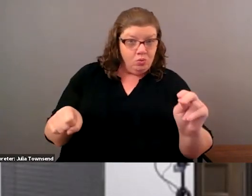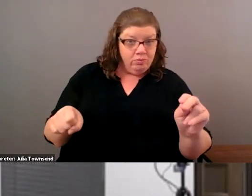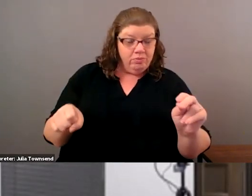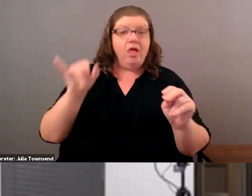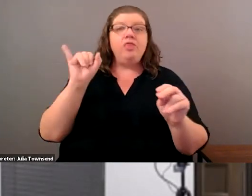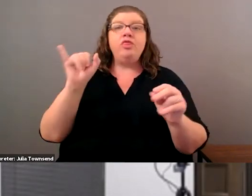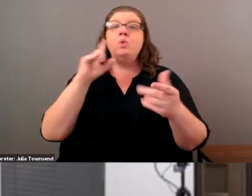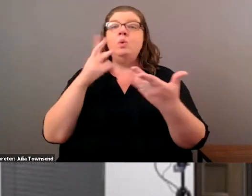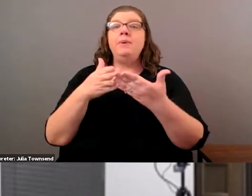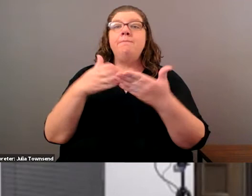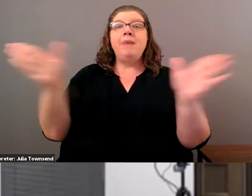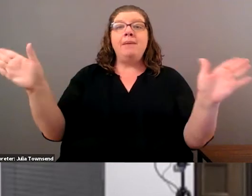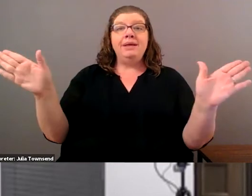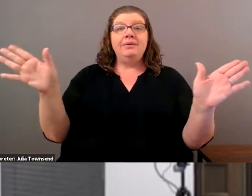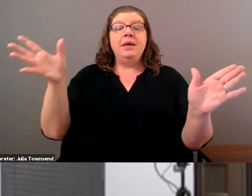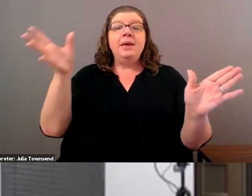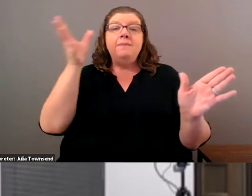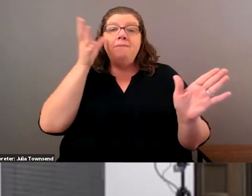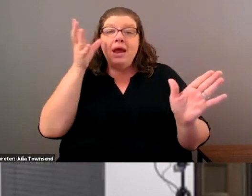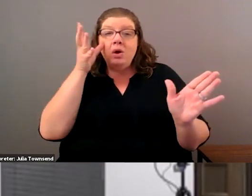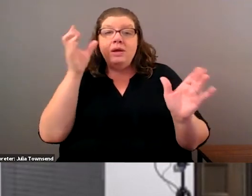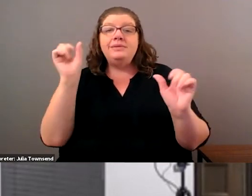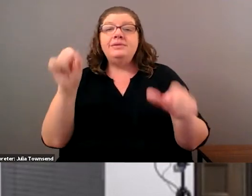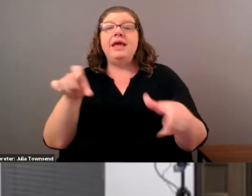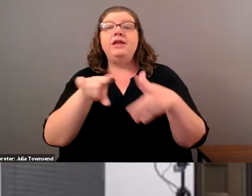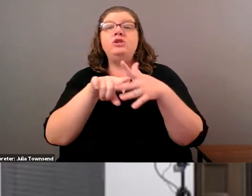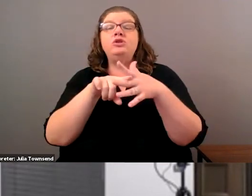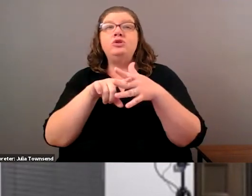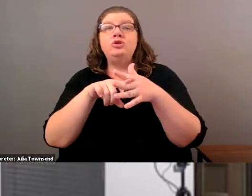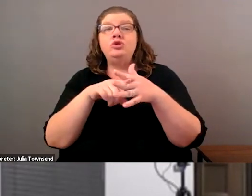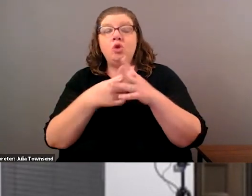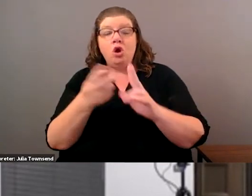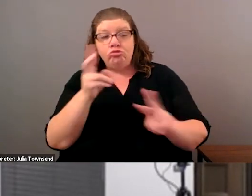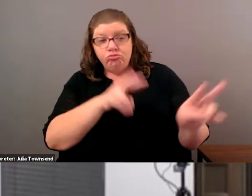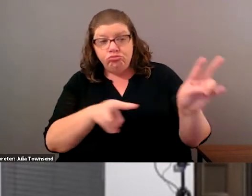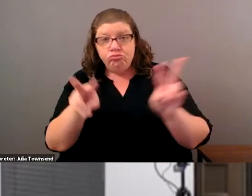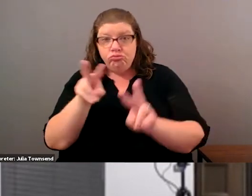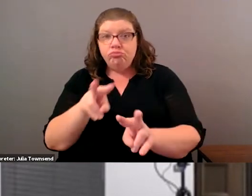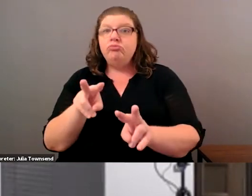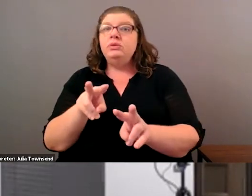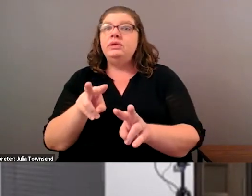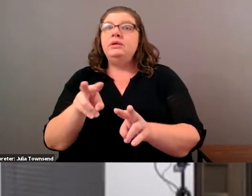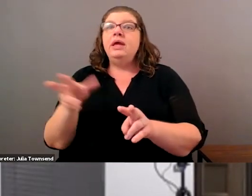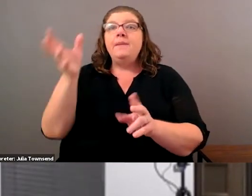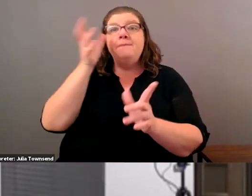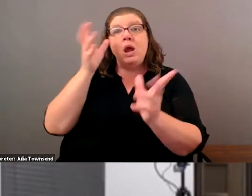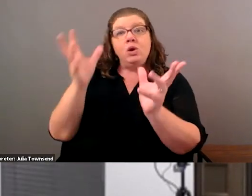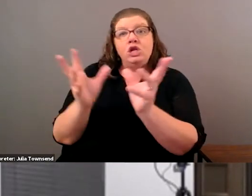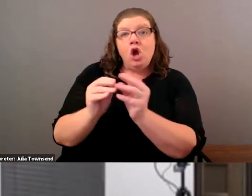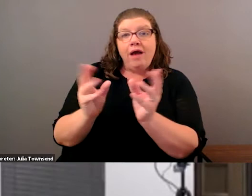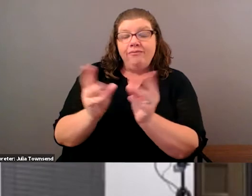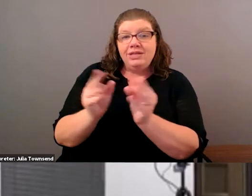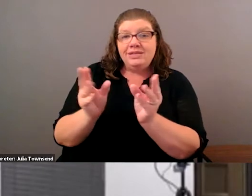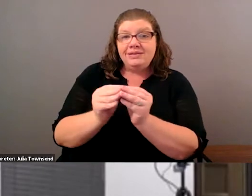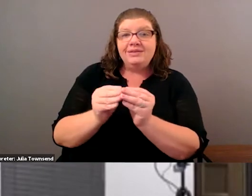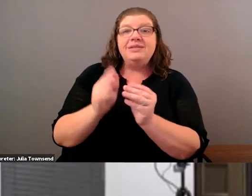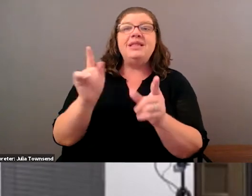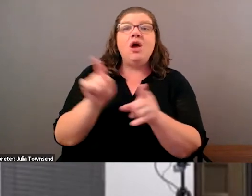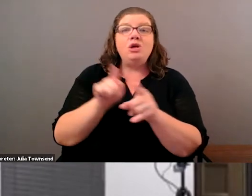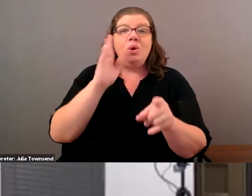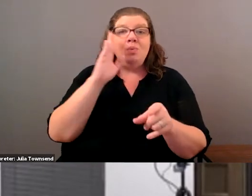public. Parents will, sorry to interrupt, let me continue. At parent conferences, they'll also know